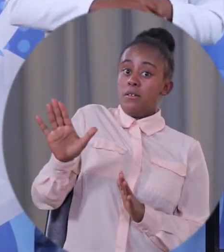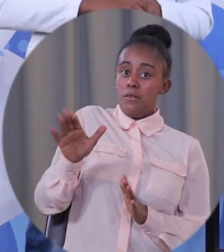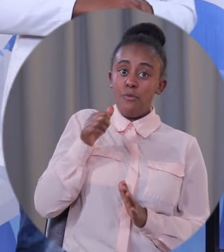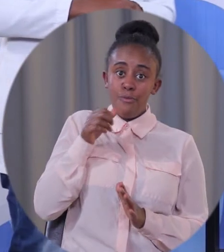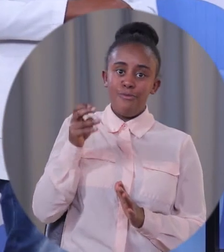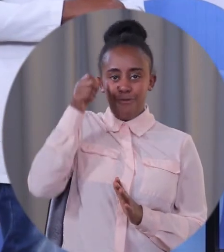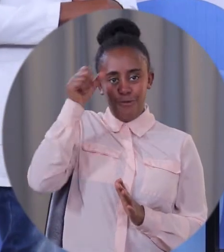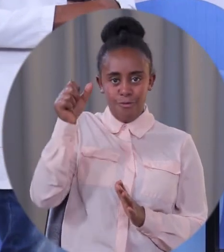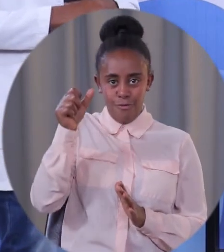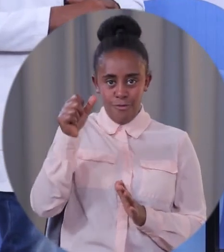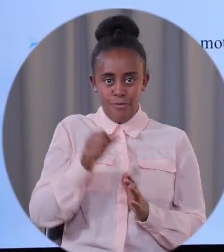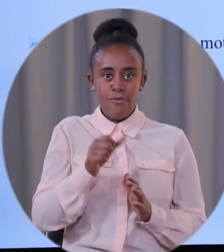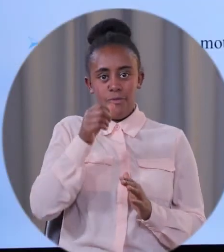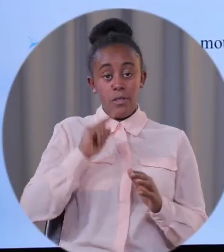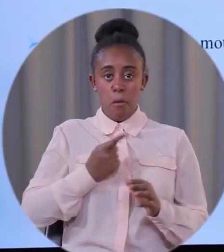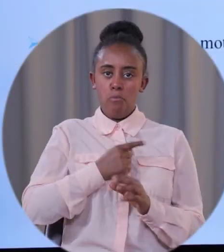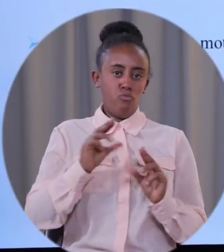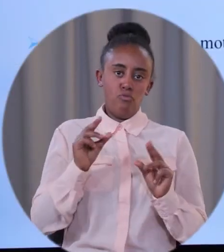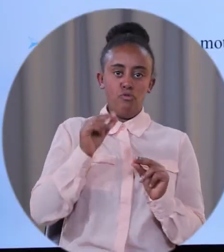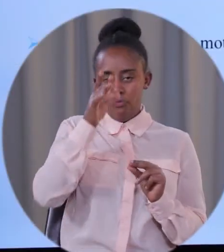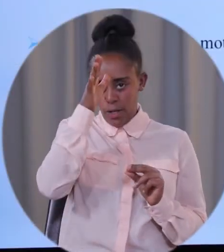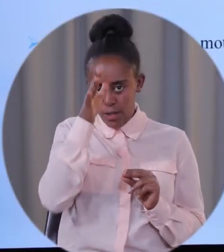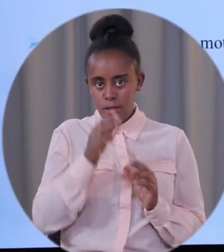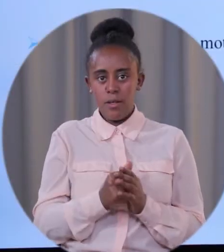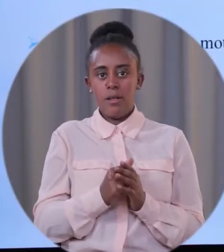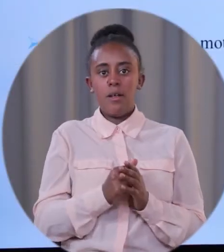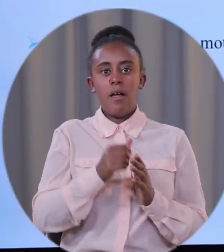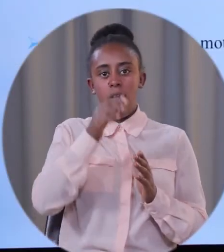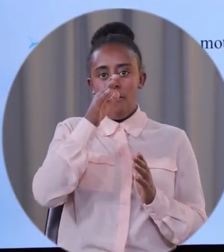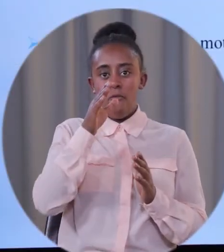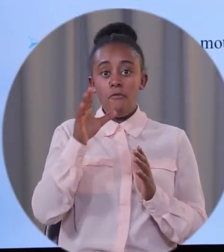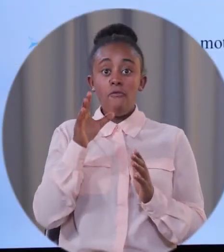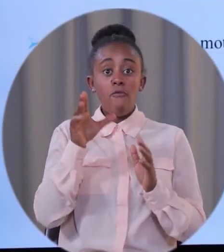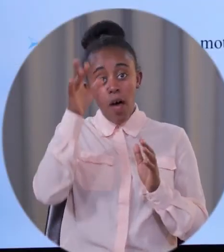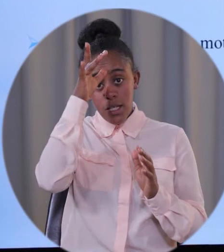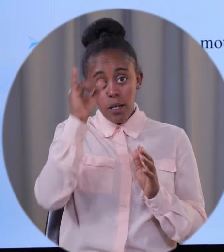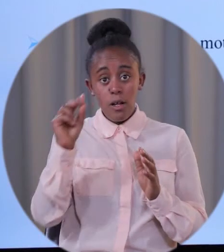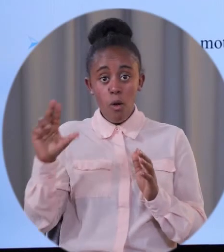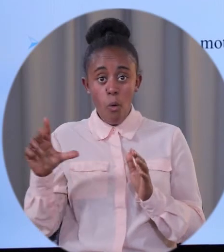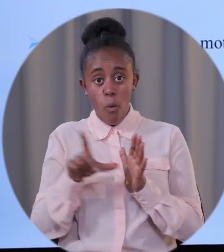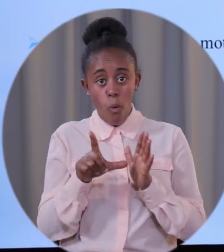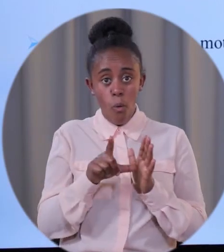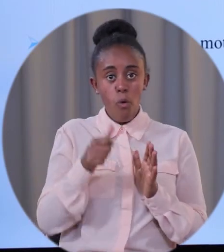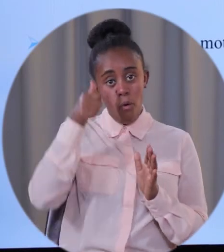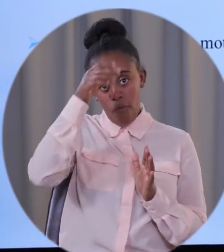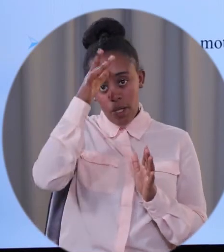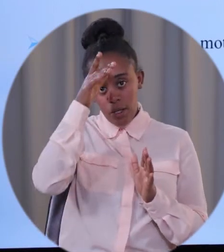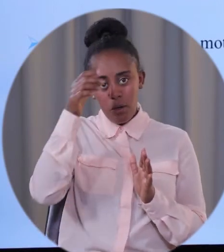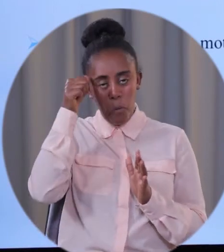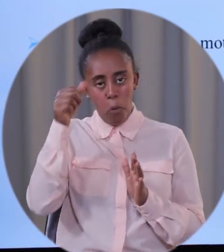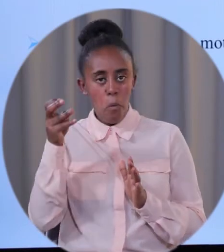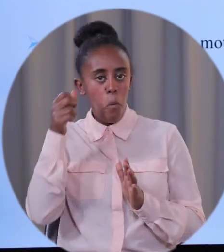mother's husband, but not your father. The word father-in-law means a father of your husband or